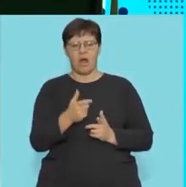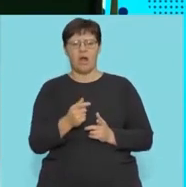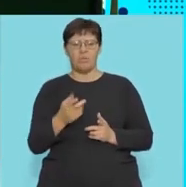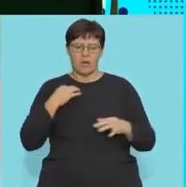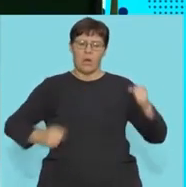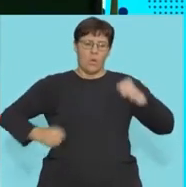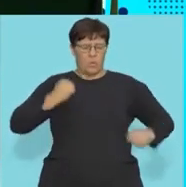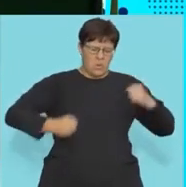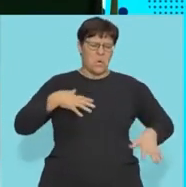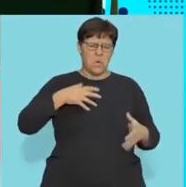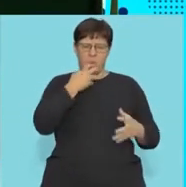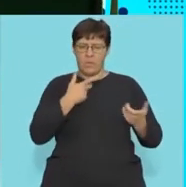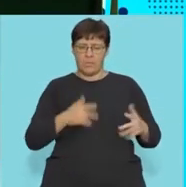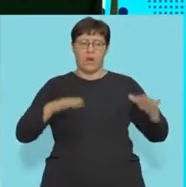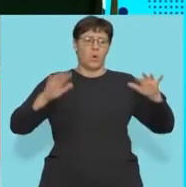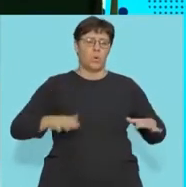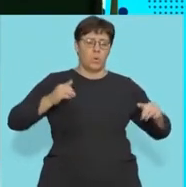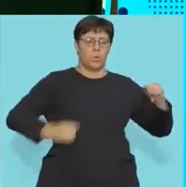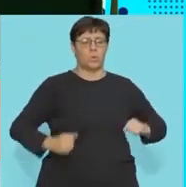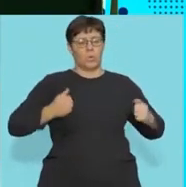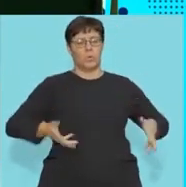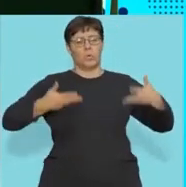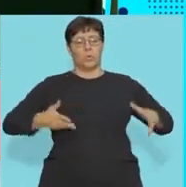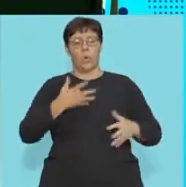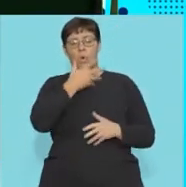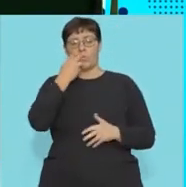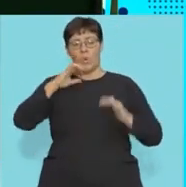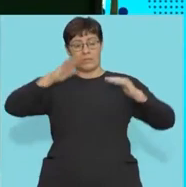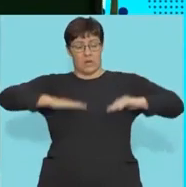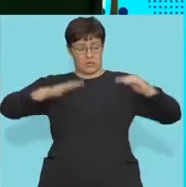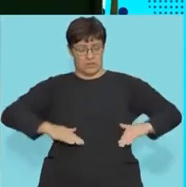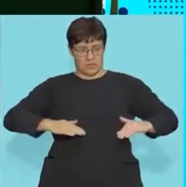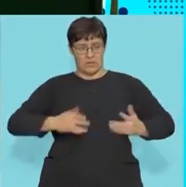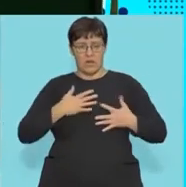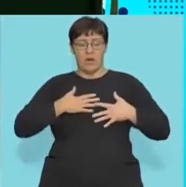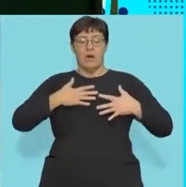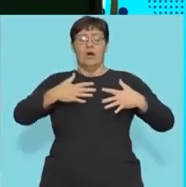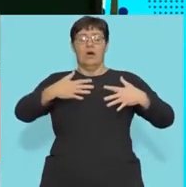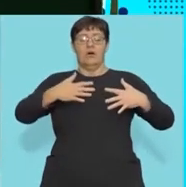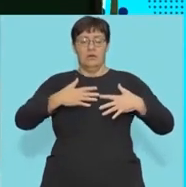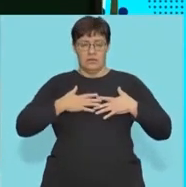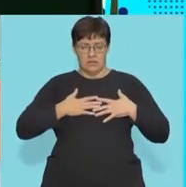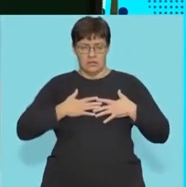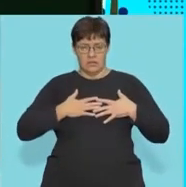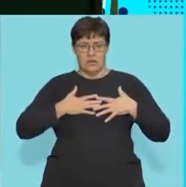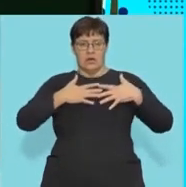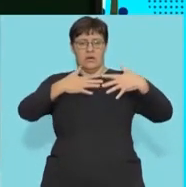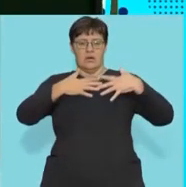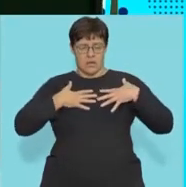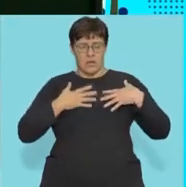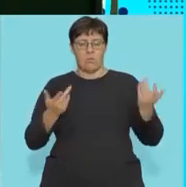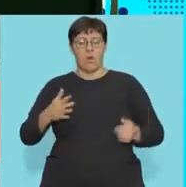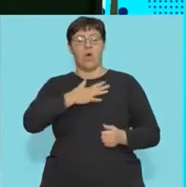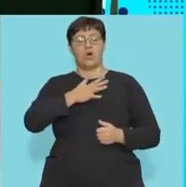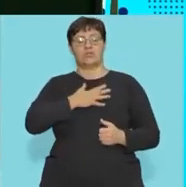well, warm down. And warming down essentially means let's continue to inhale and bring in more oxygen into